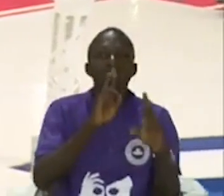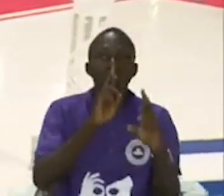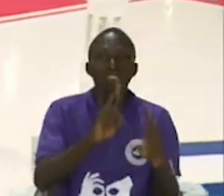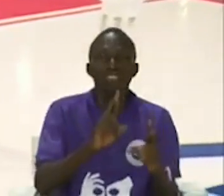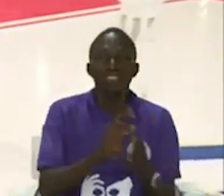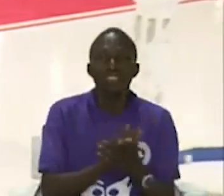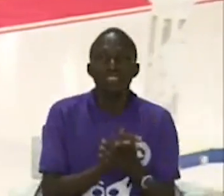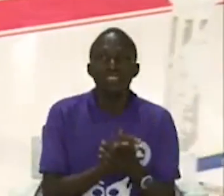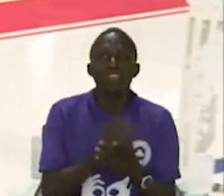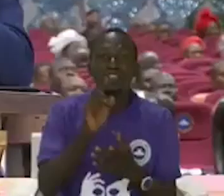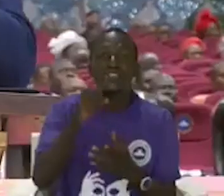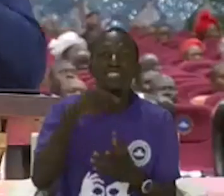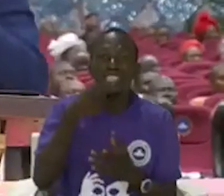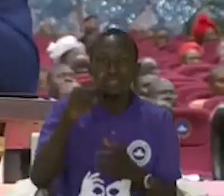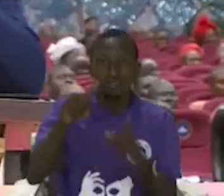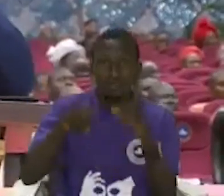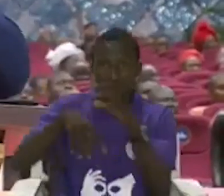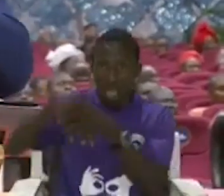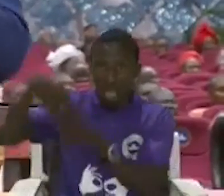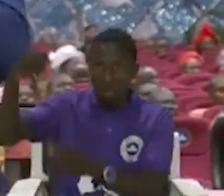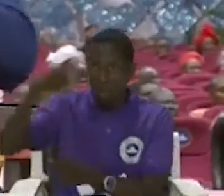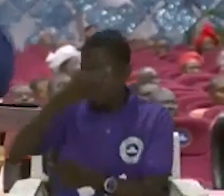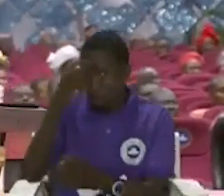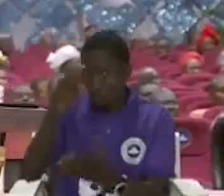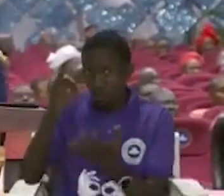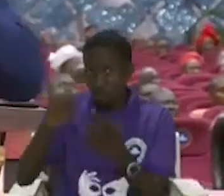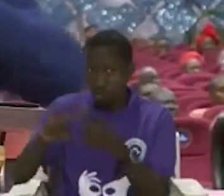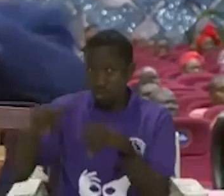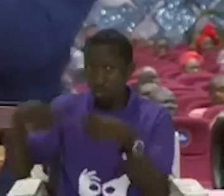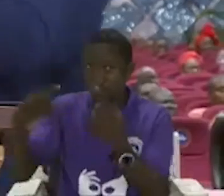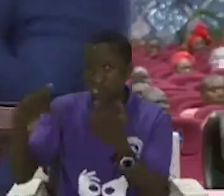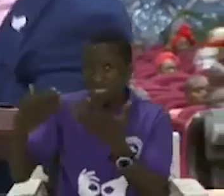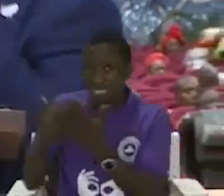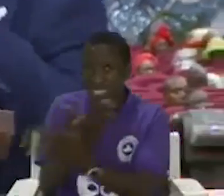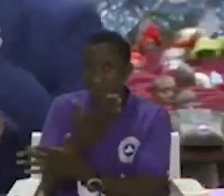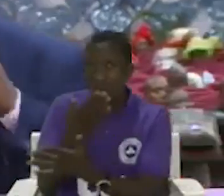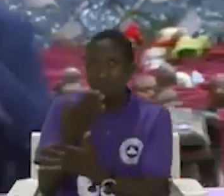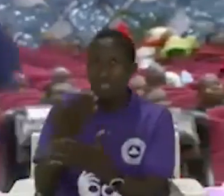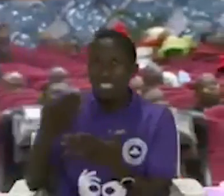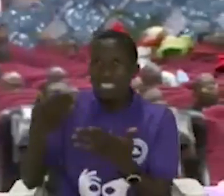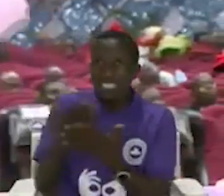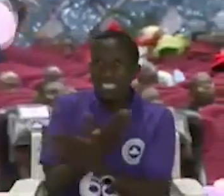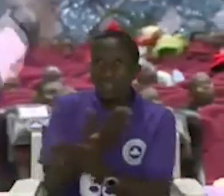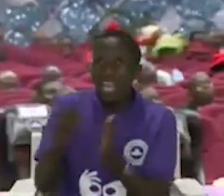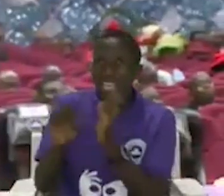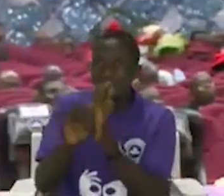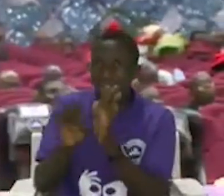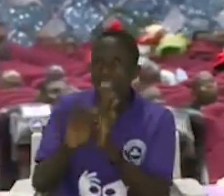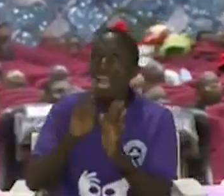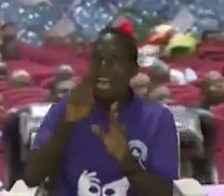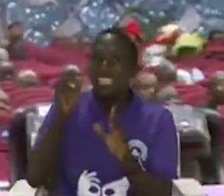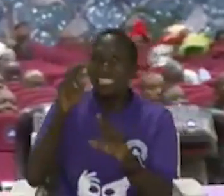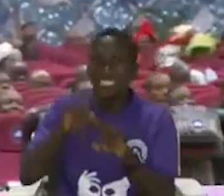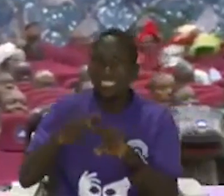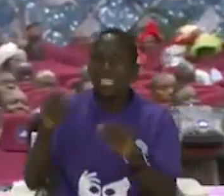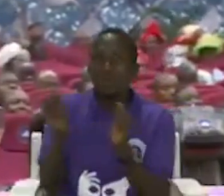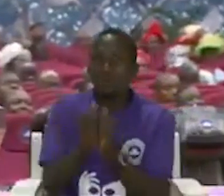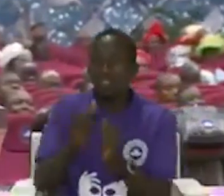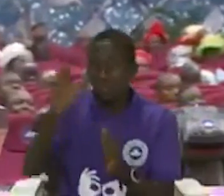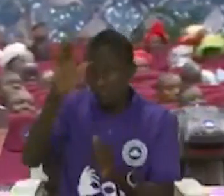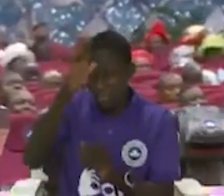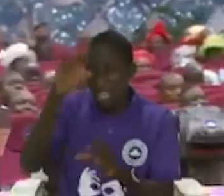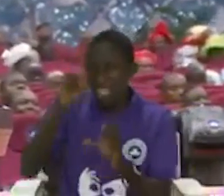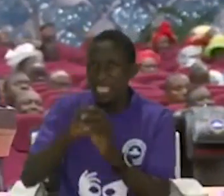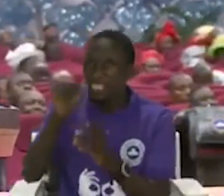Oh, you said you are going out there because you want to go and look for new expression. Those new expressions are sitting down with your father in the secret place